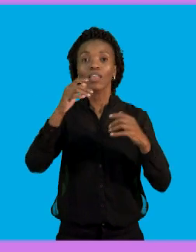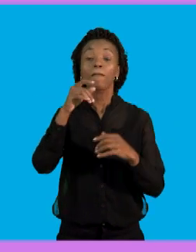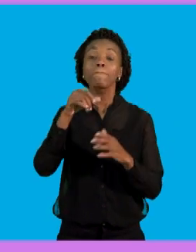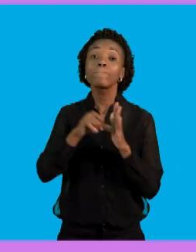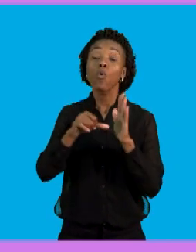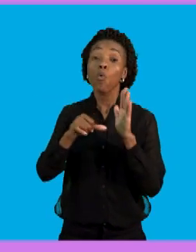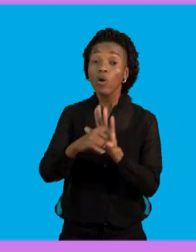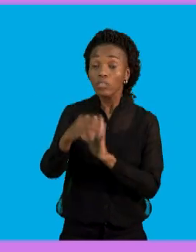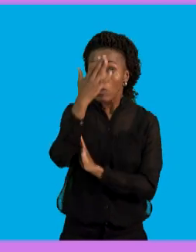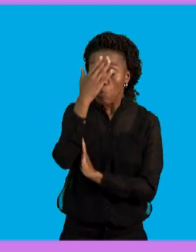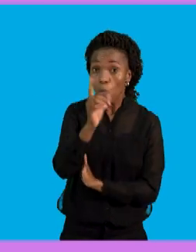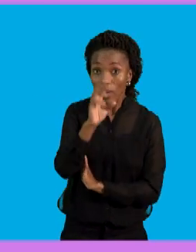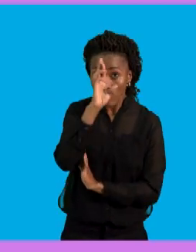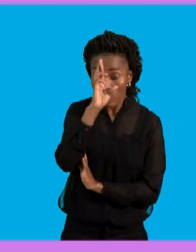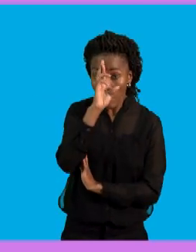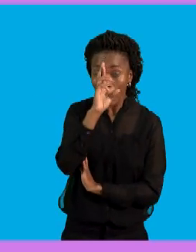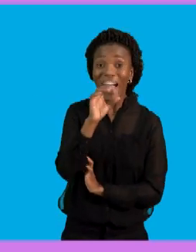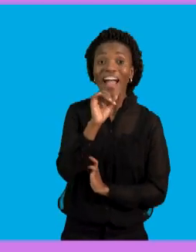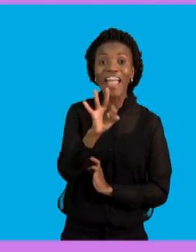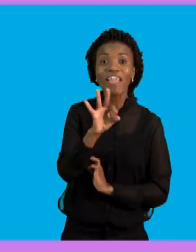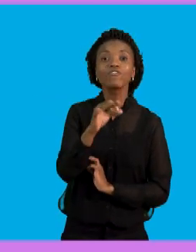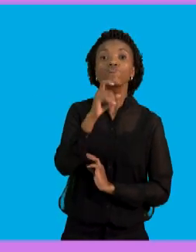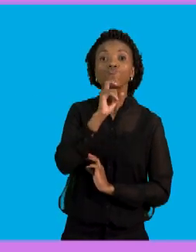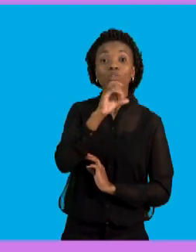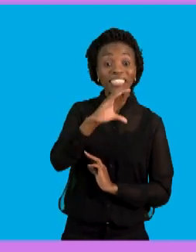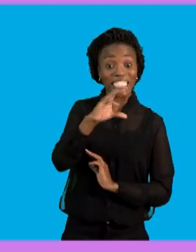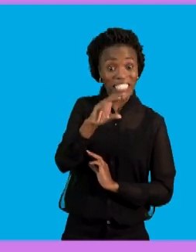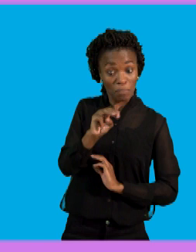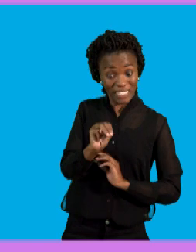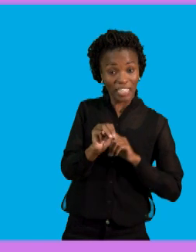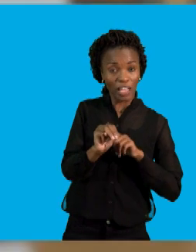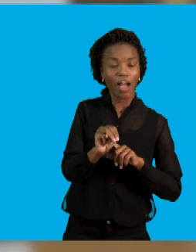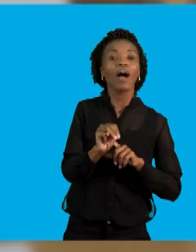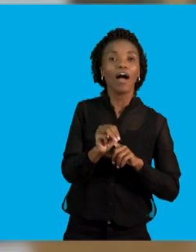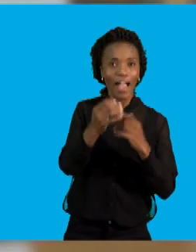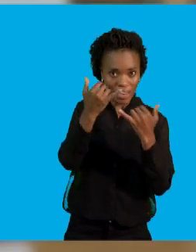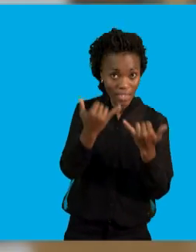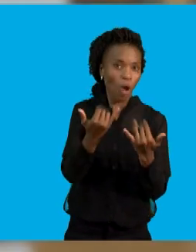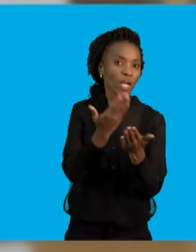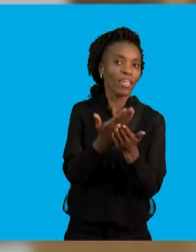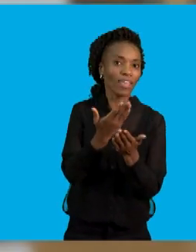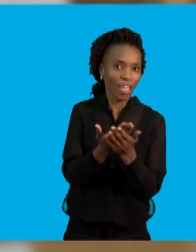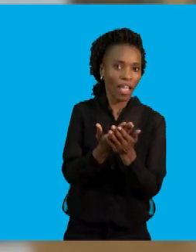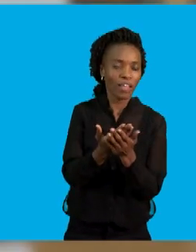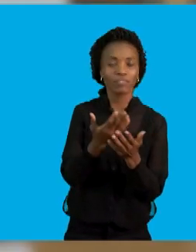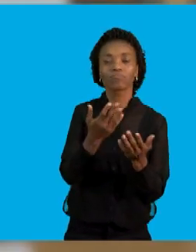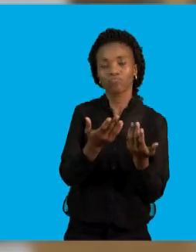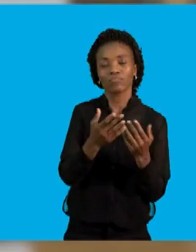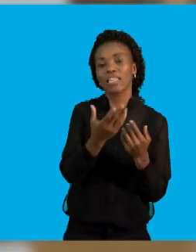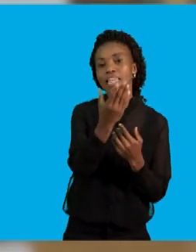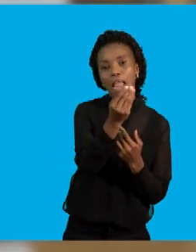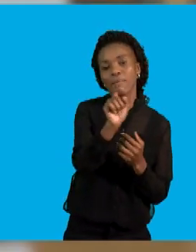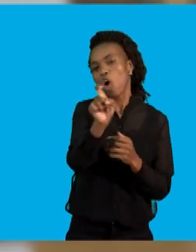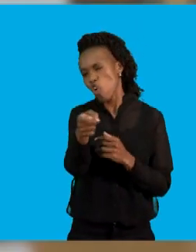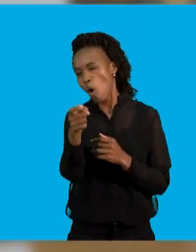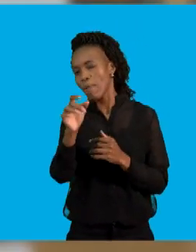Now, also, you must also know that when you are measuring in centimeters, that's where now you will have a value with a comma.